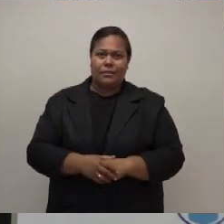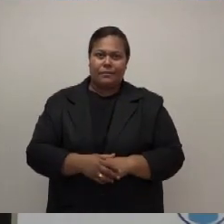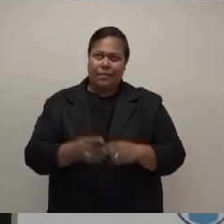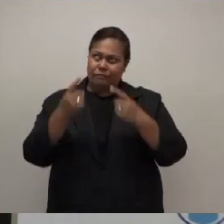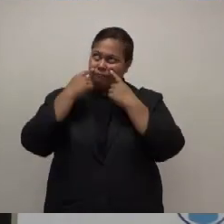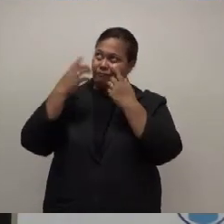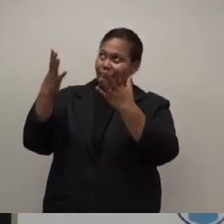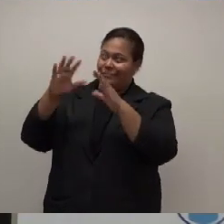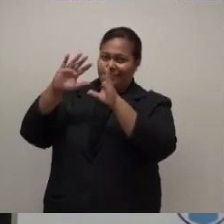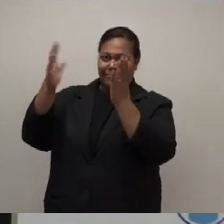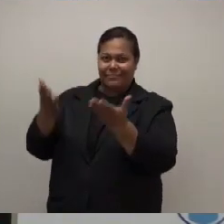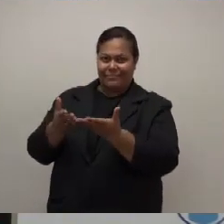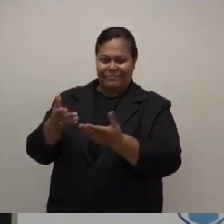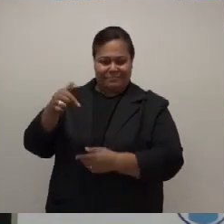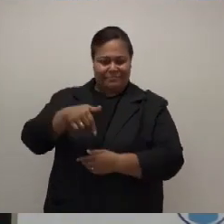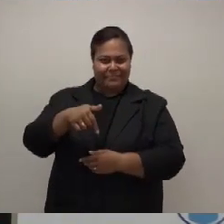world.